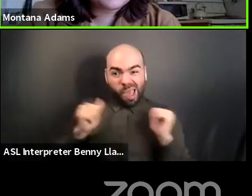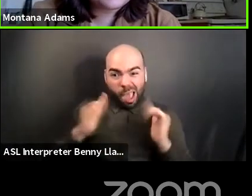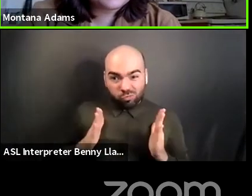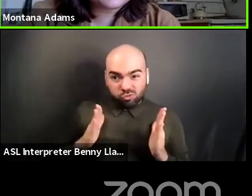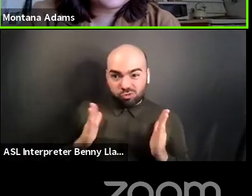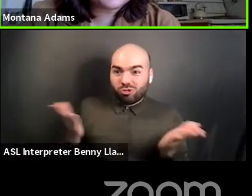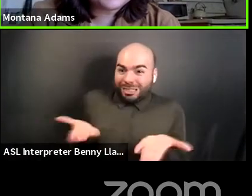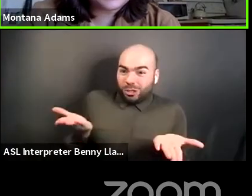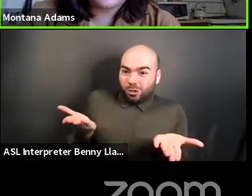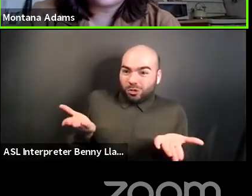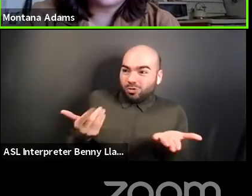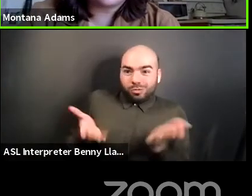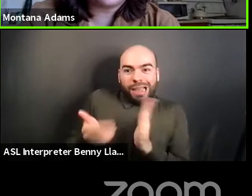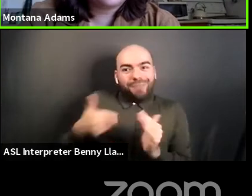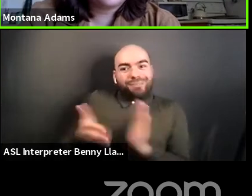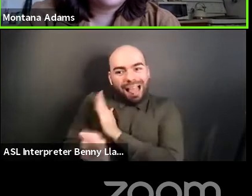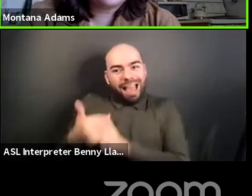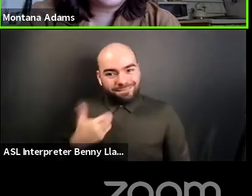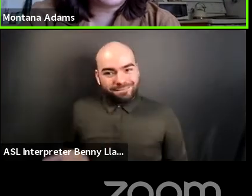But then that's also like,